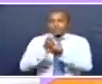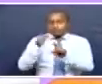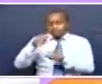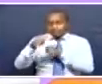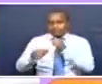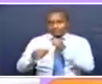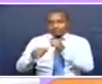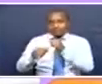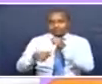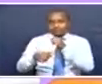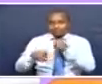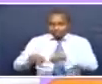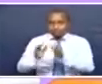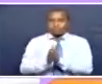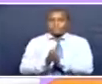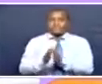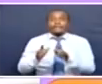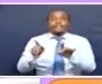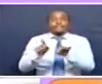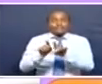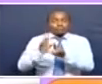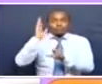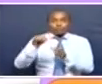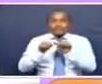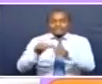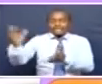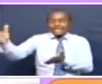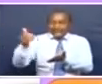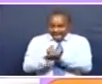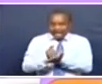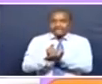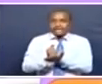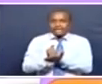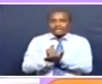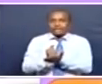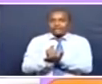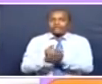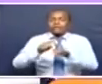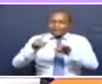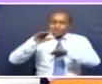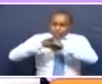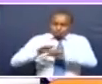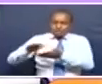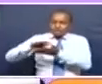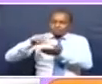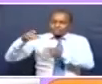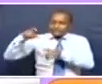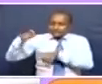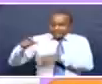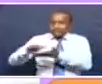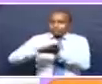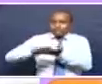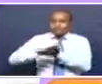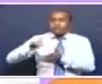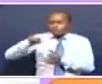mm-hmm. we will still hire again the casual workers, but strictly based on need. We have to assess the need. And I can guarantee